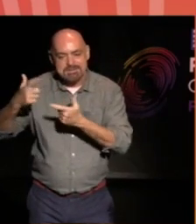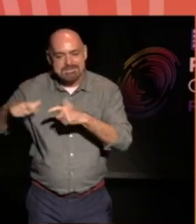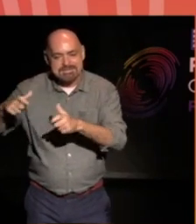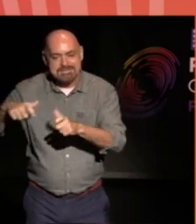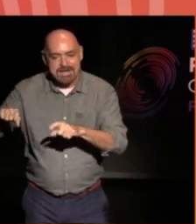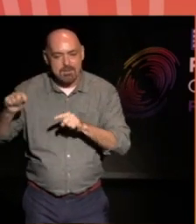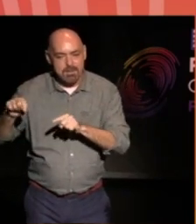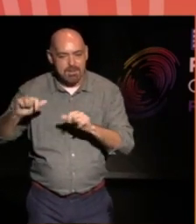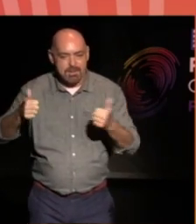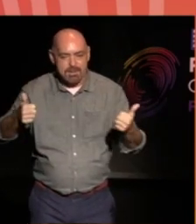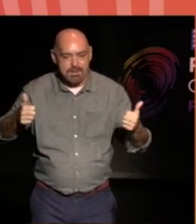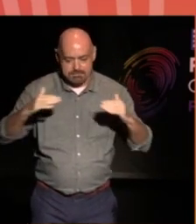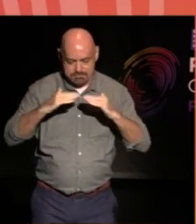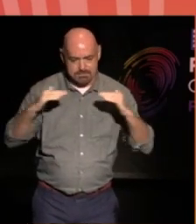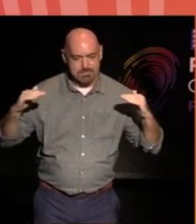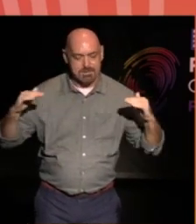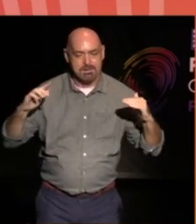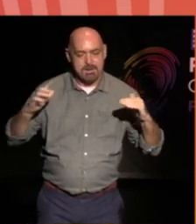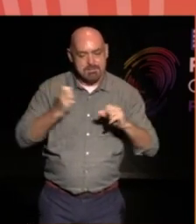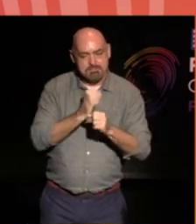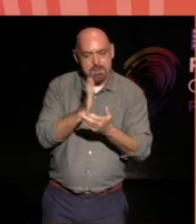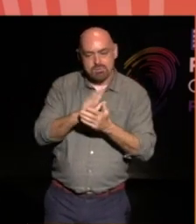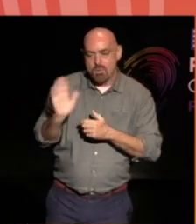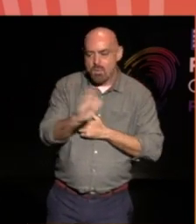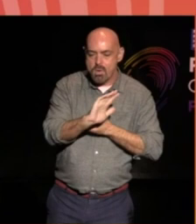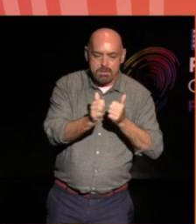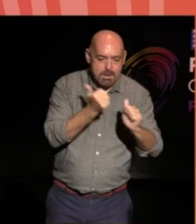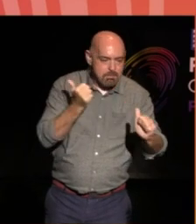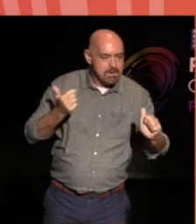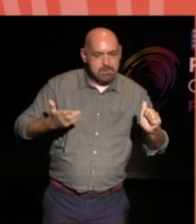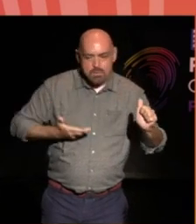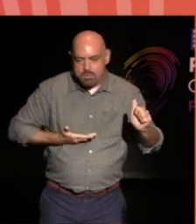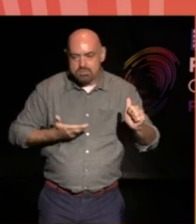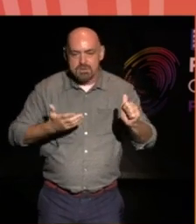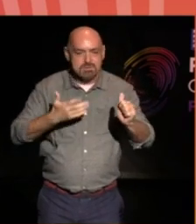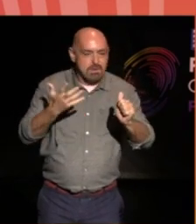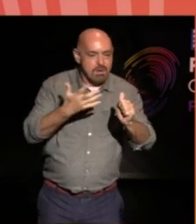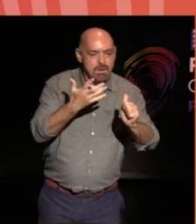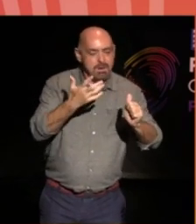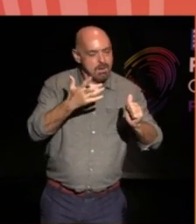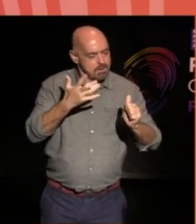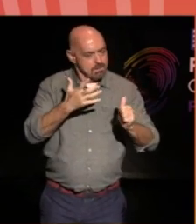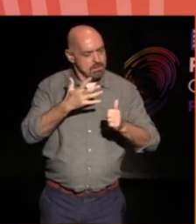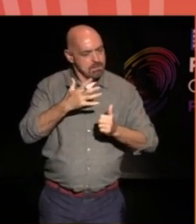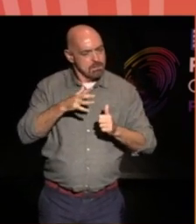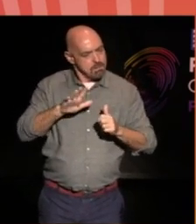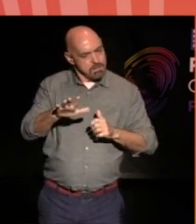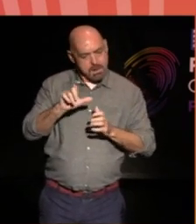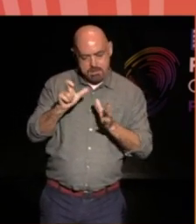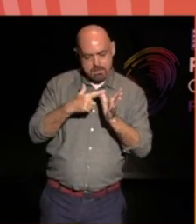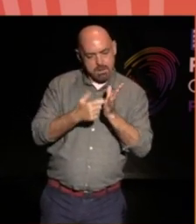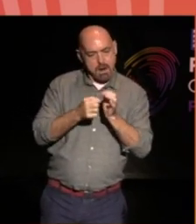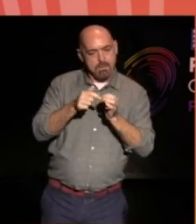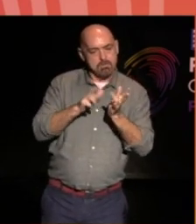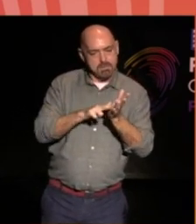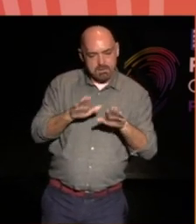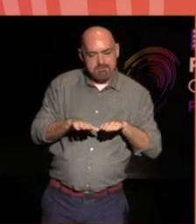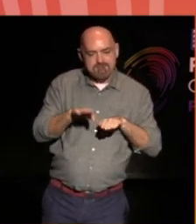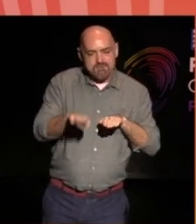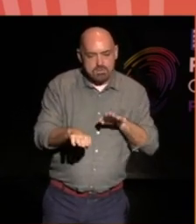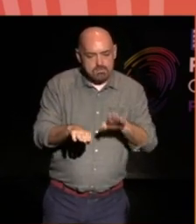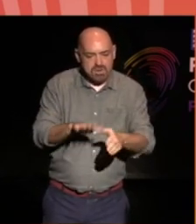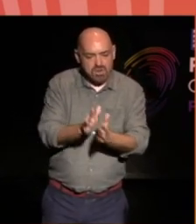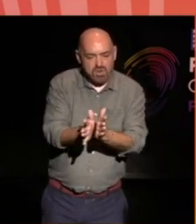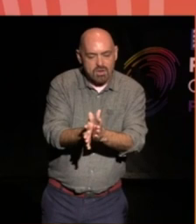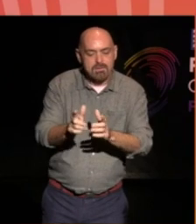way to do that is, first of all, to insist that every company, every corporate has its carbon footprint declared, and it has a mission